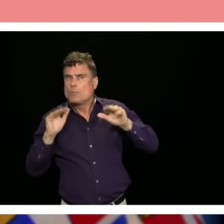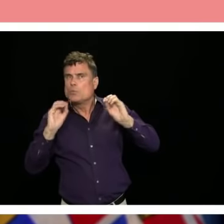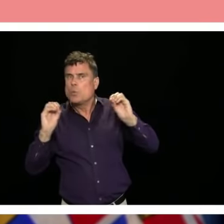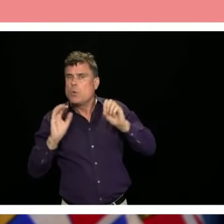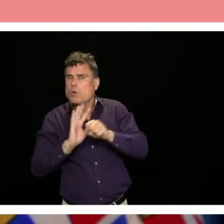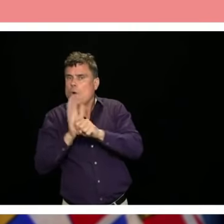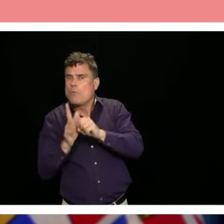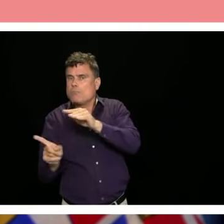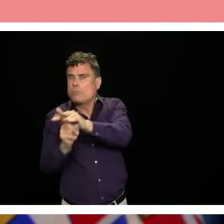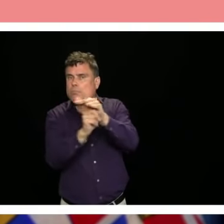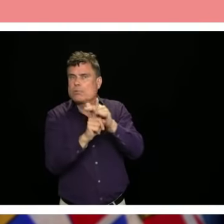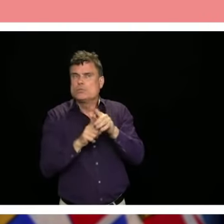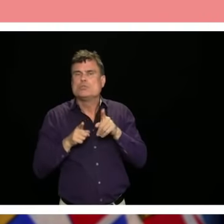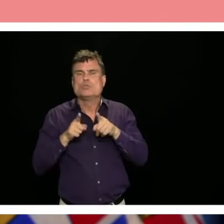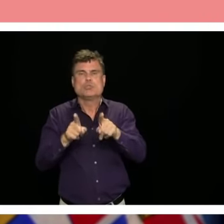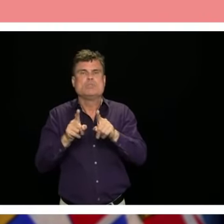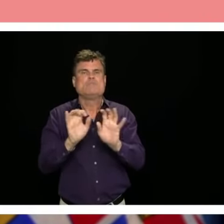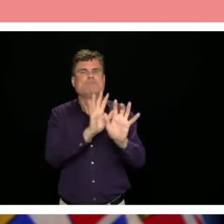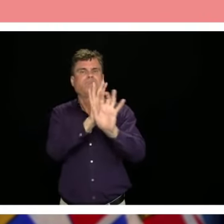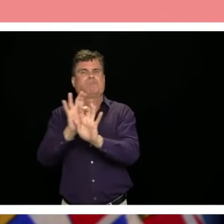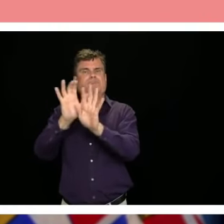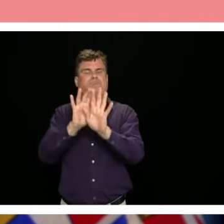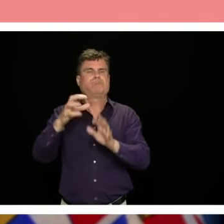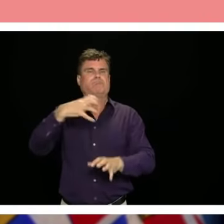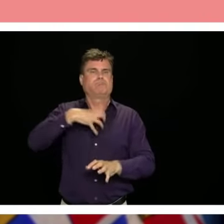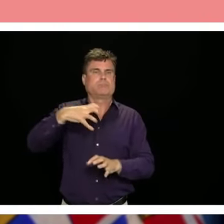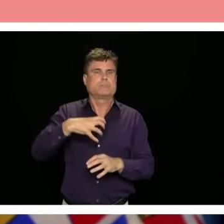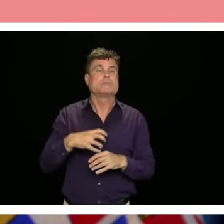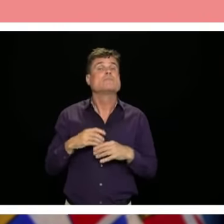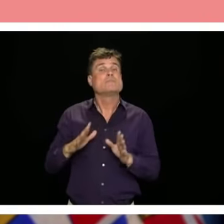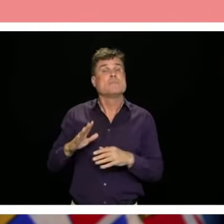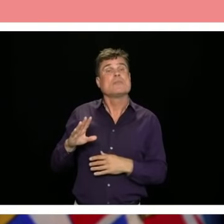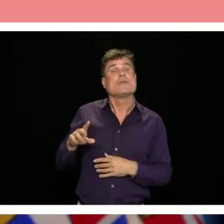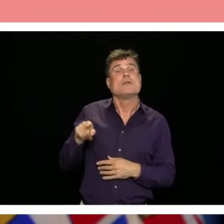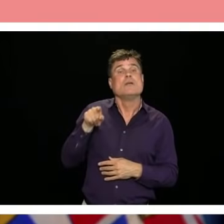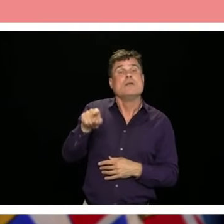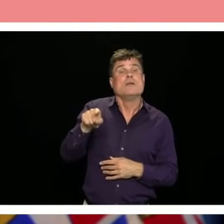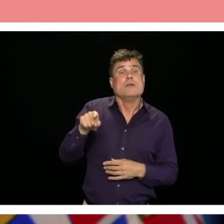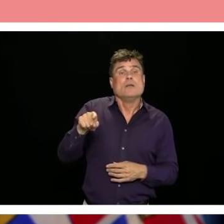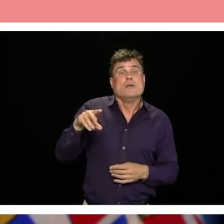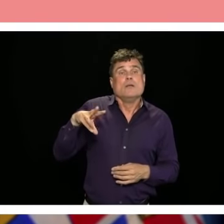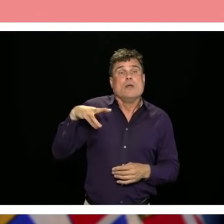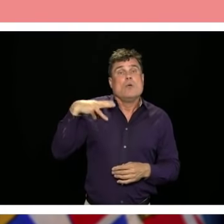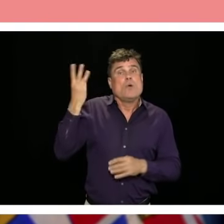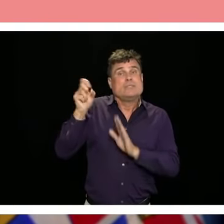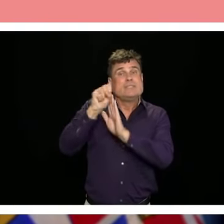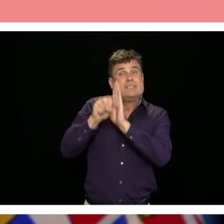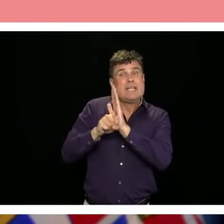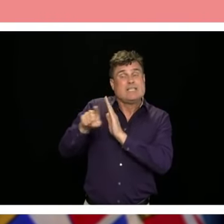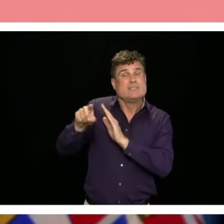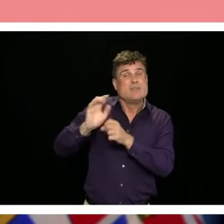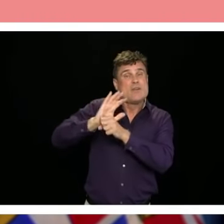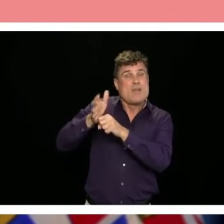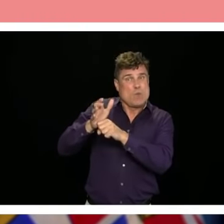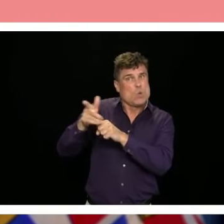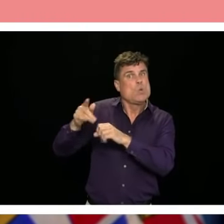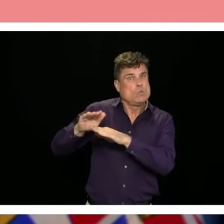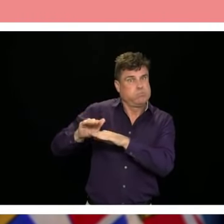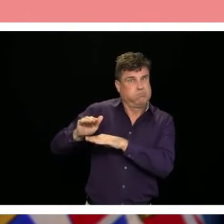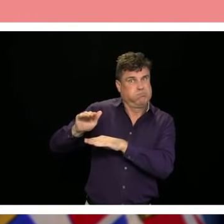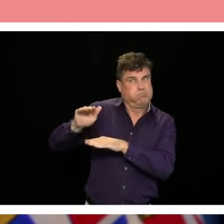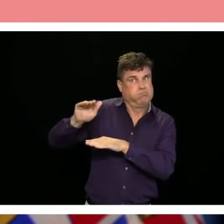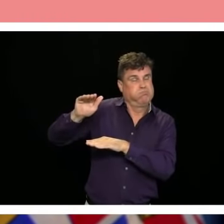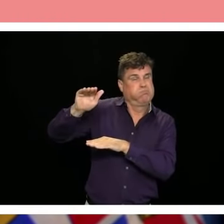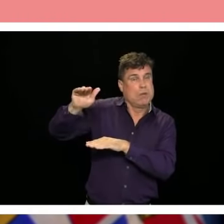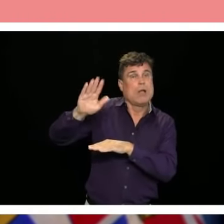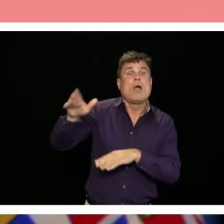all concerned about demonstrations that have happened that will trigger a surge in cases, and we're watching very carefully for that. I